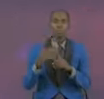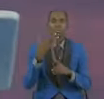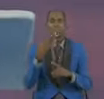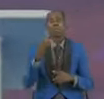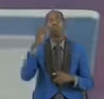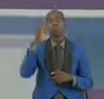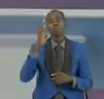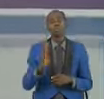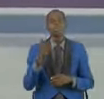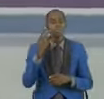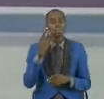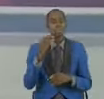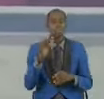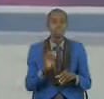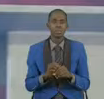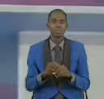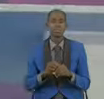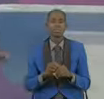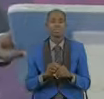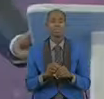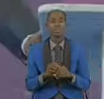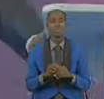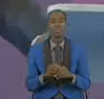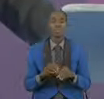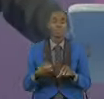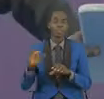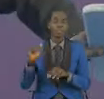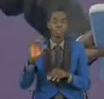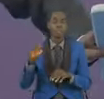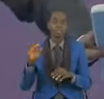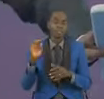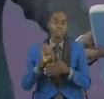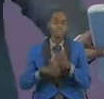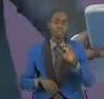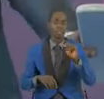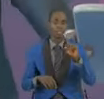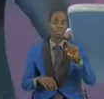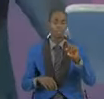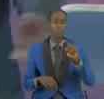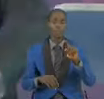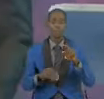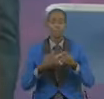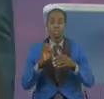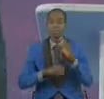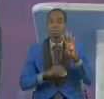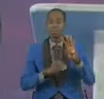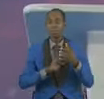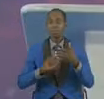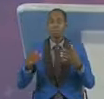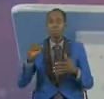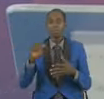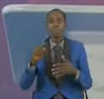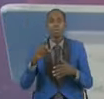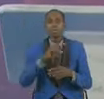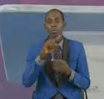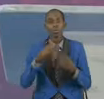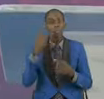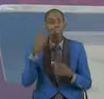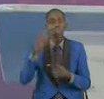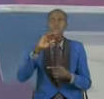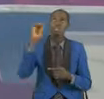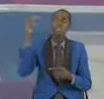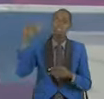of the Apostles, when he saw the grace that was in them, he told them they